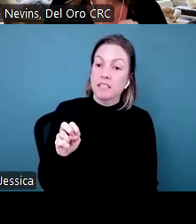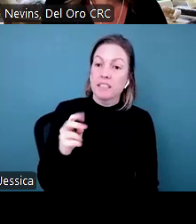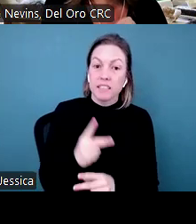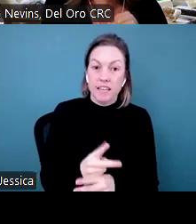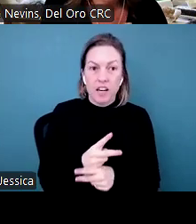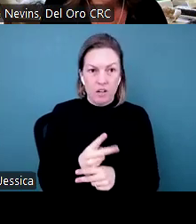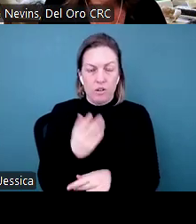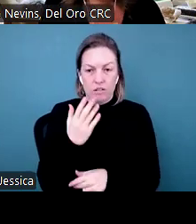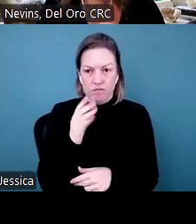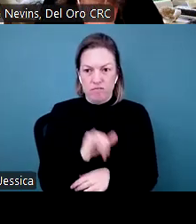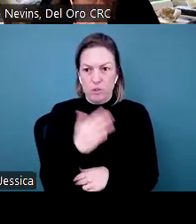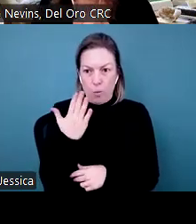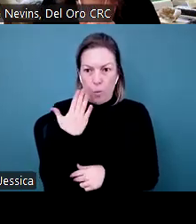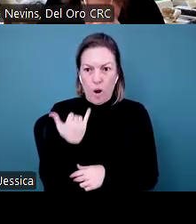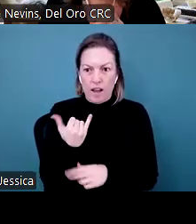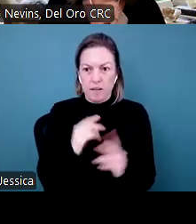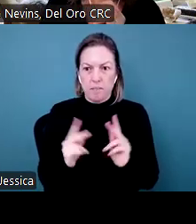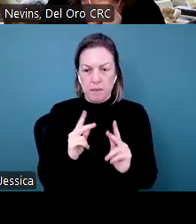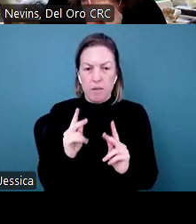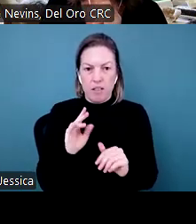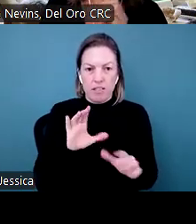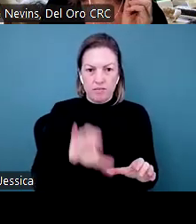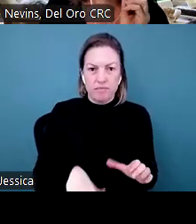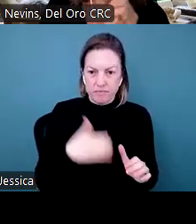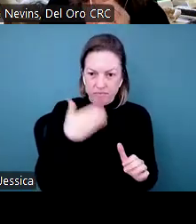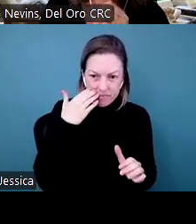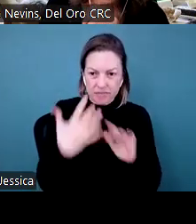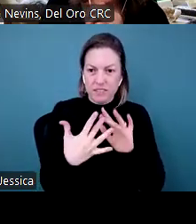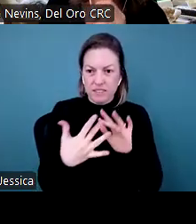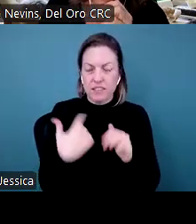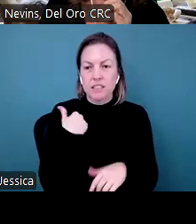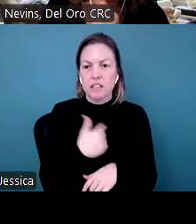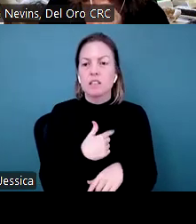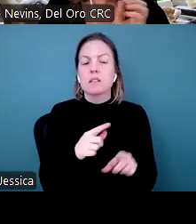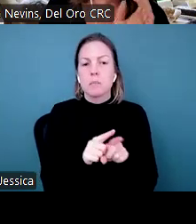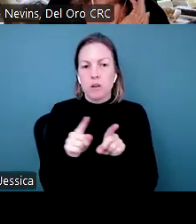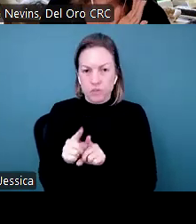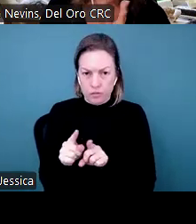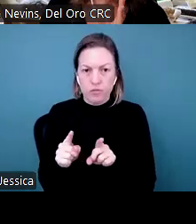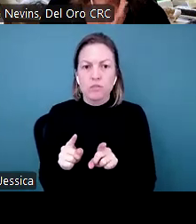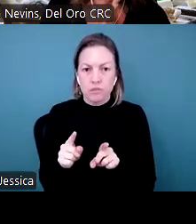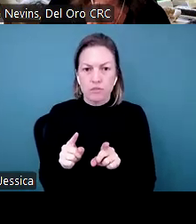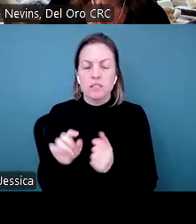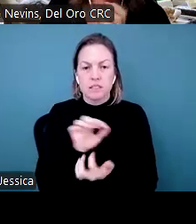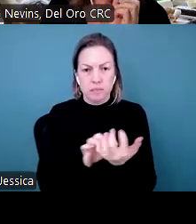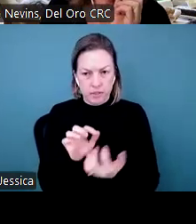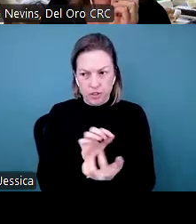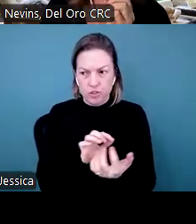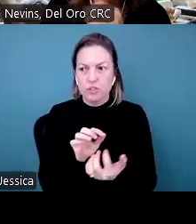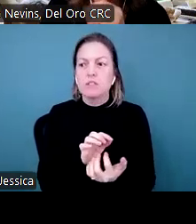end up picking up the phone to reach out to us, but it ends up honestly being a combination